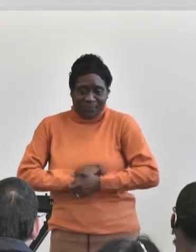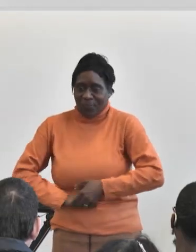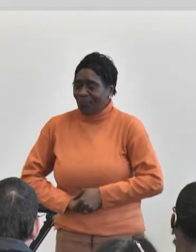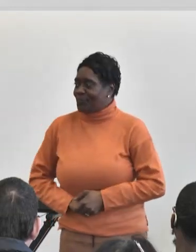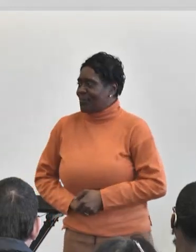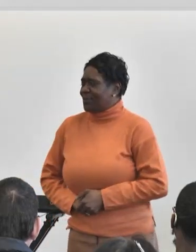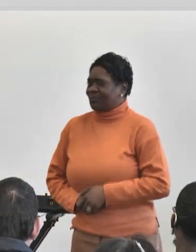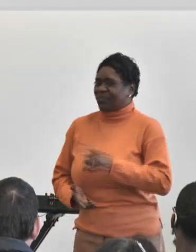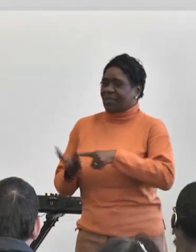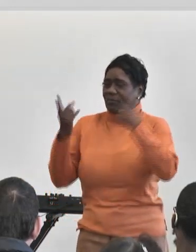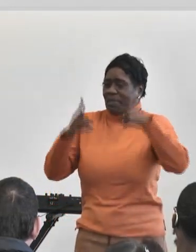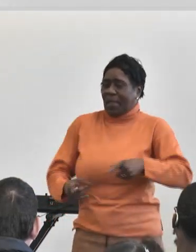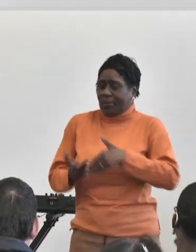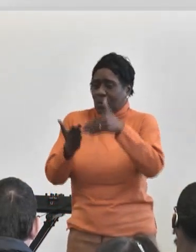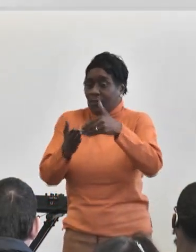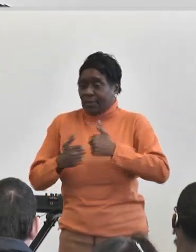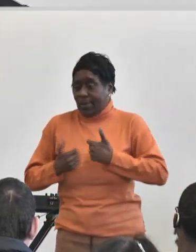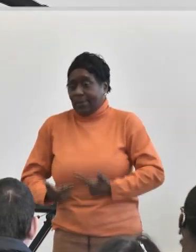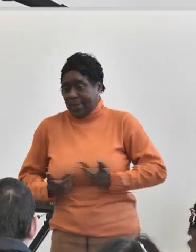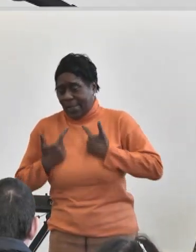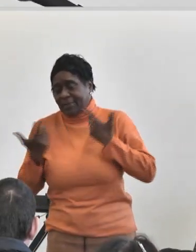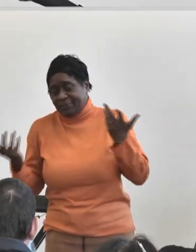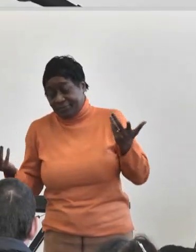And that doesn't happen a lot in my life.